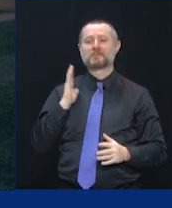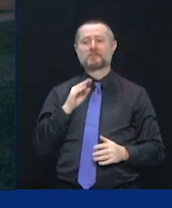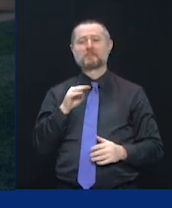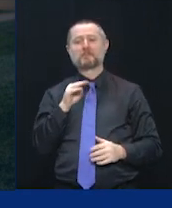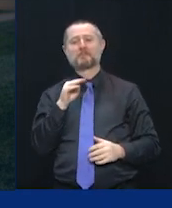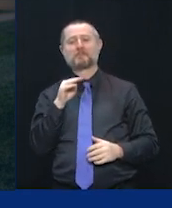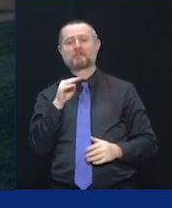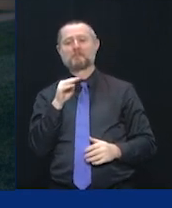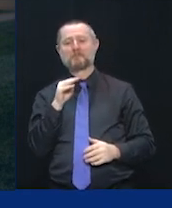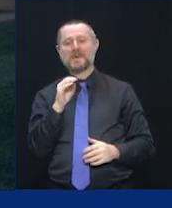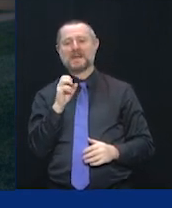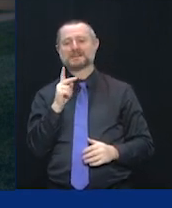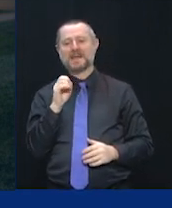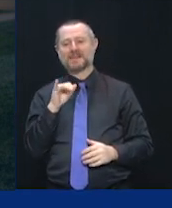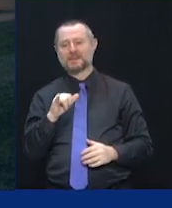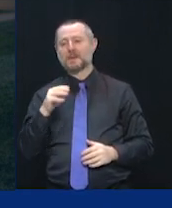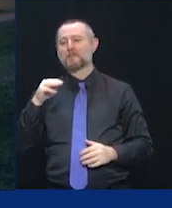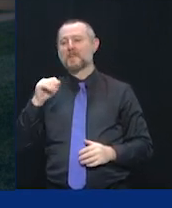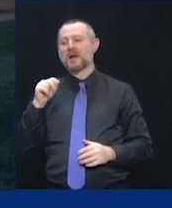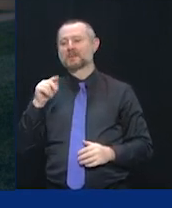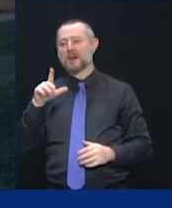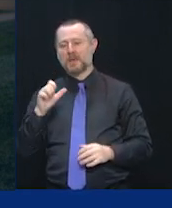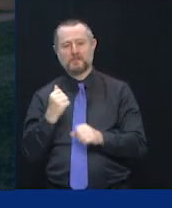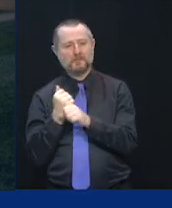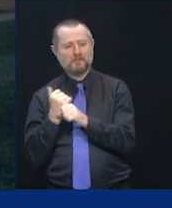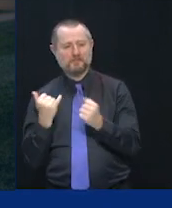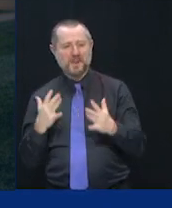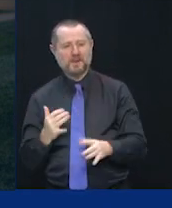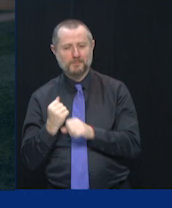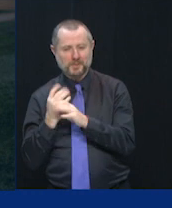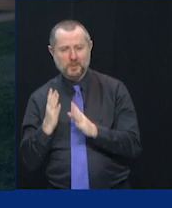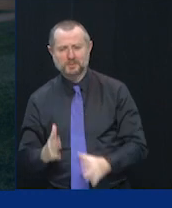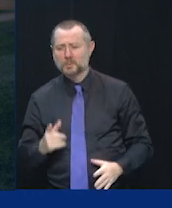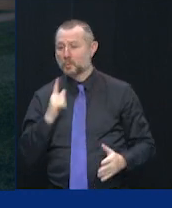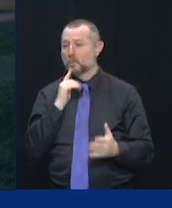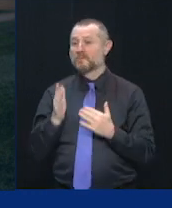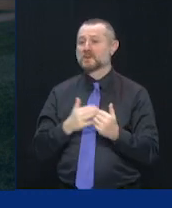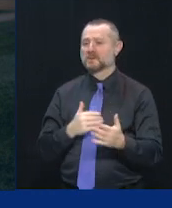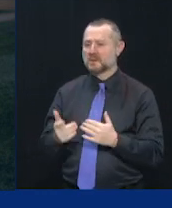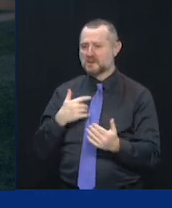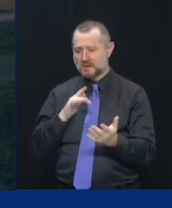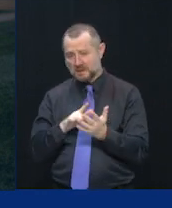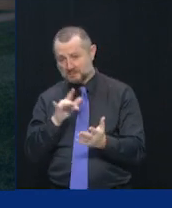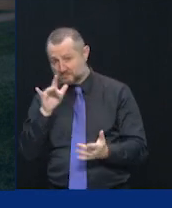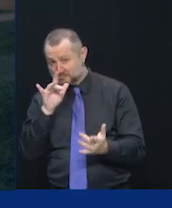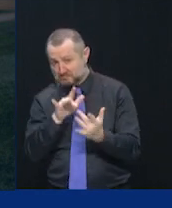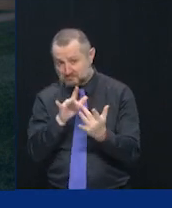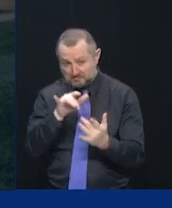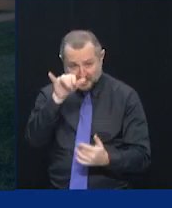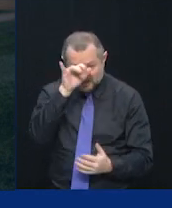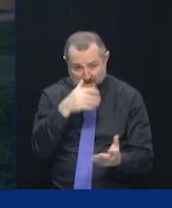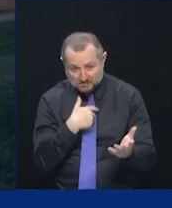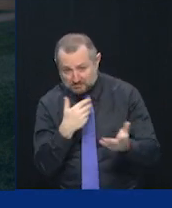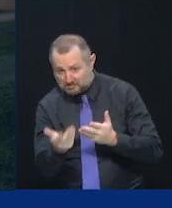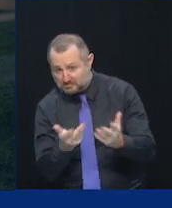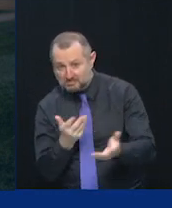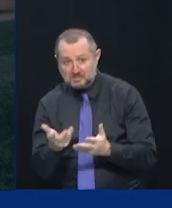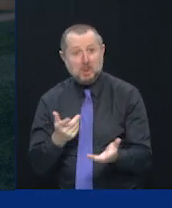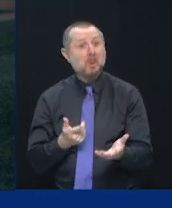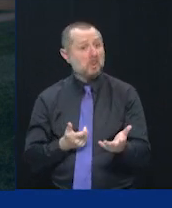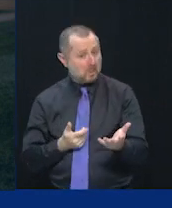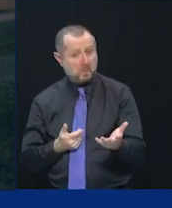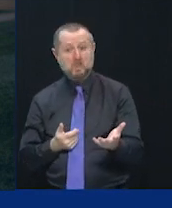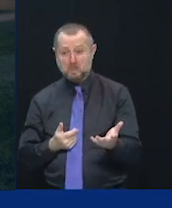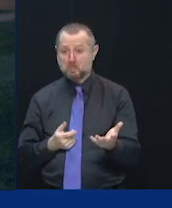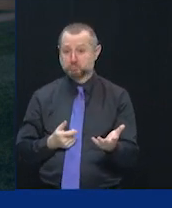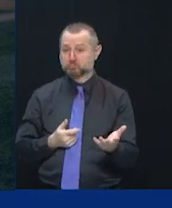world. But we reached out to Yankee Stadium with a somewhat